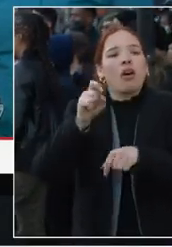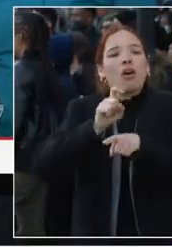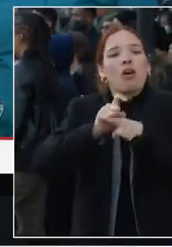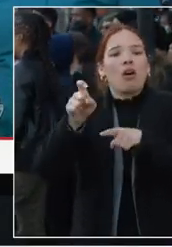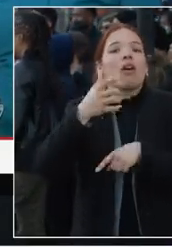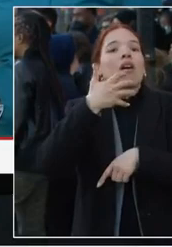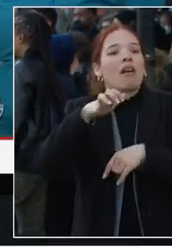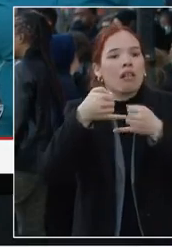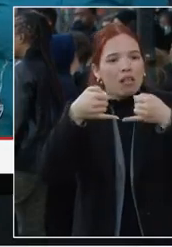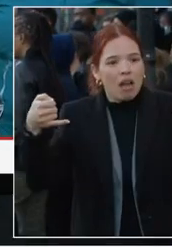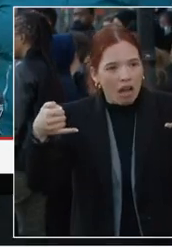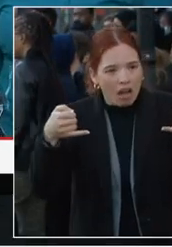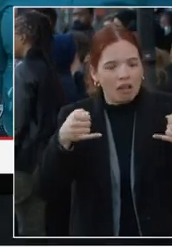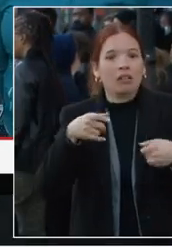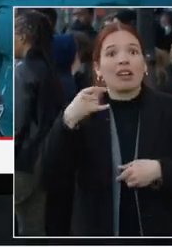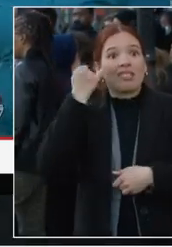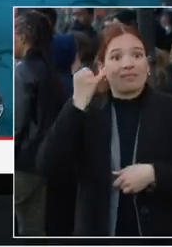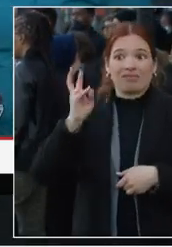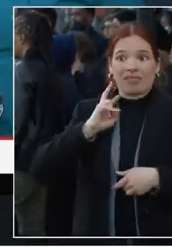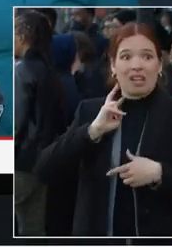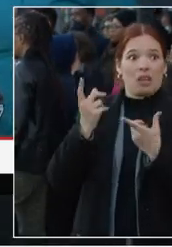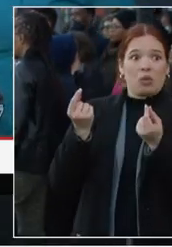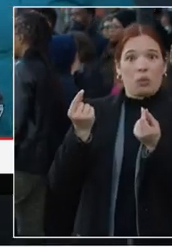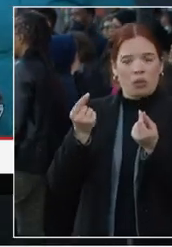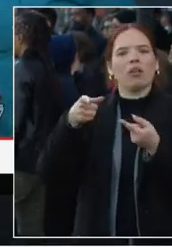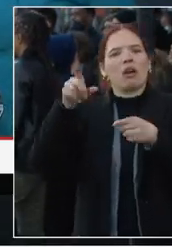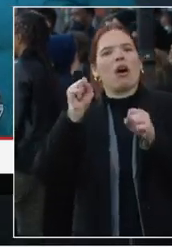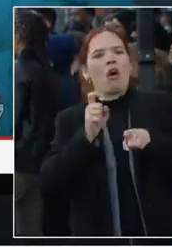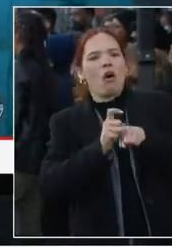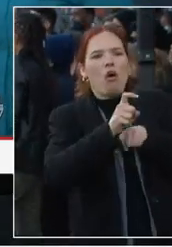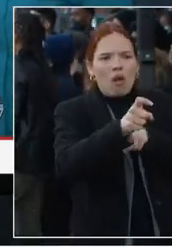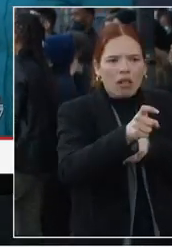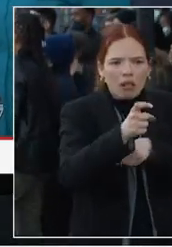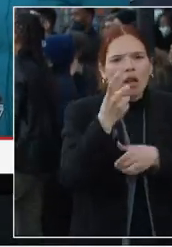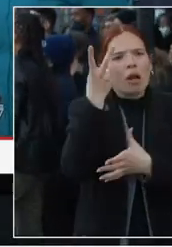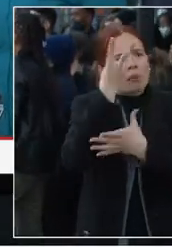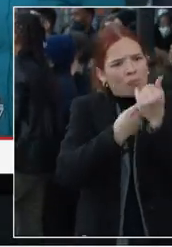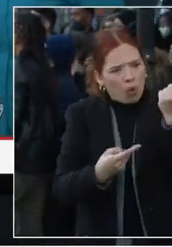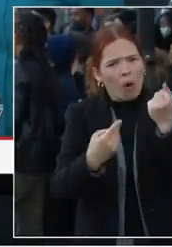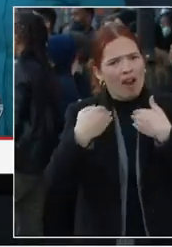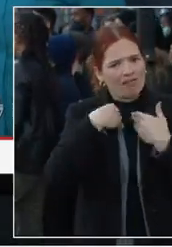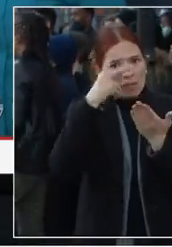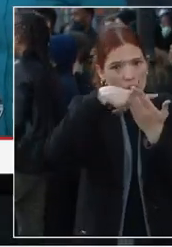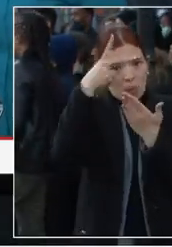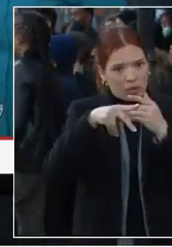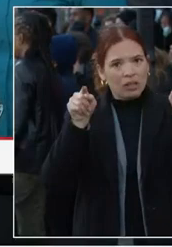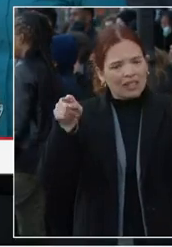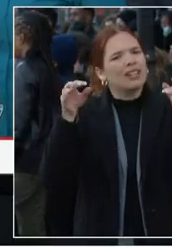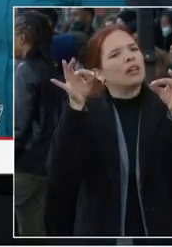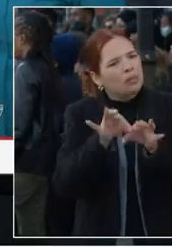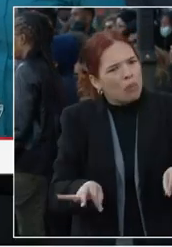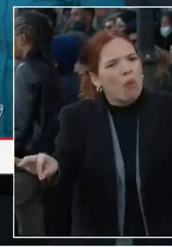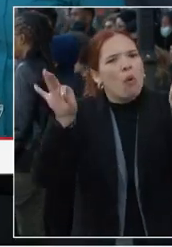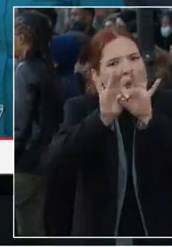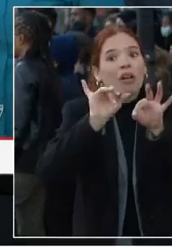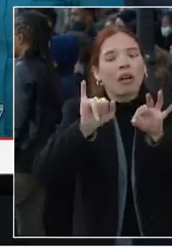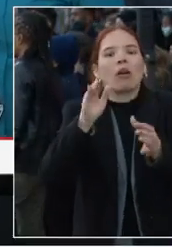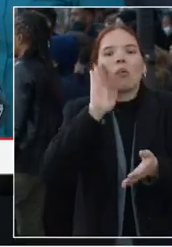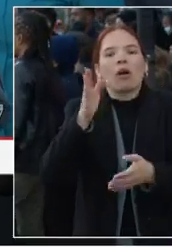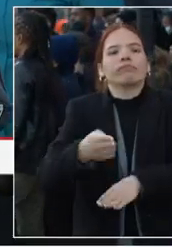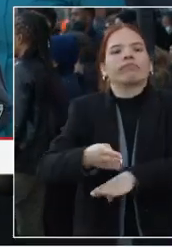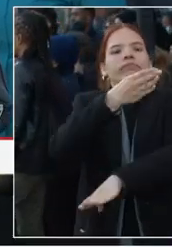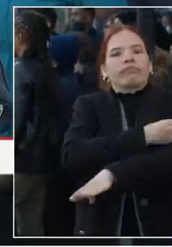And both of these programs are important for how we make our city safer. So with that, I want